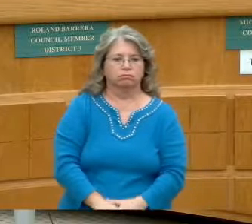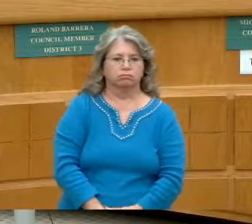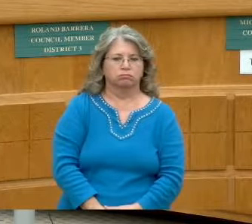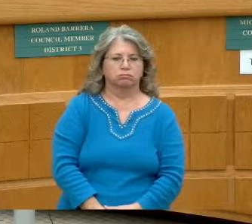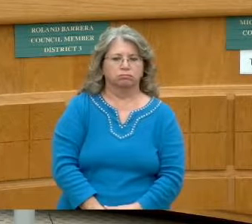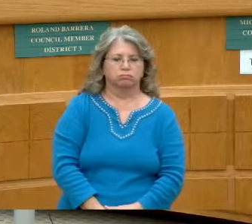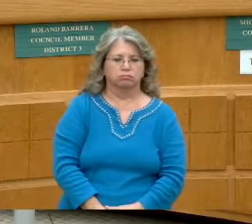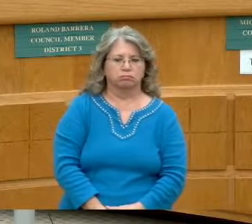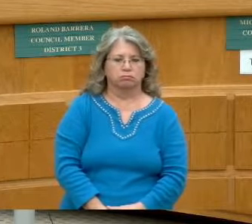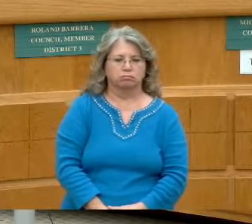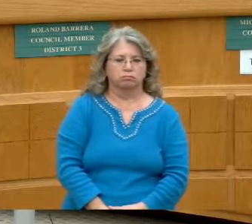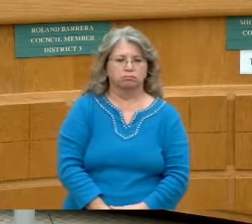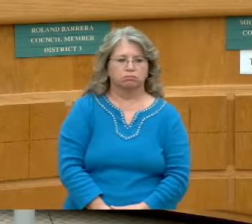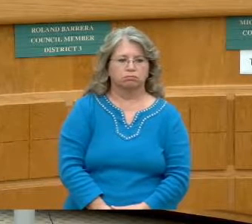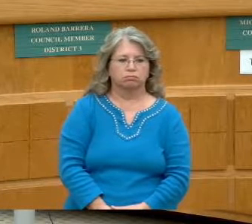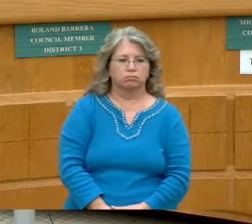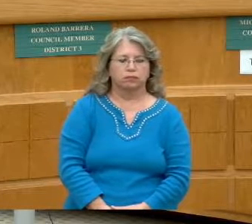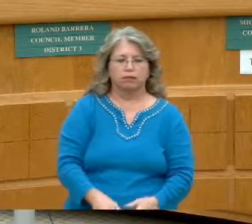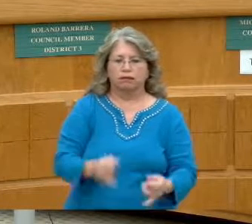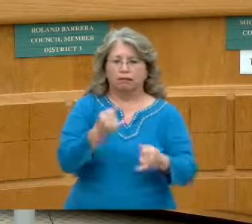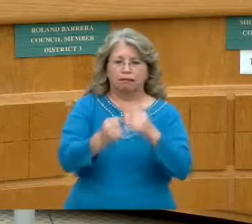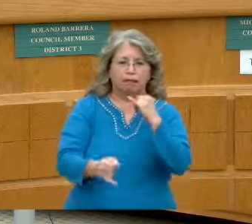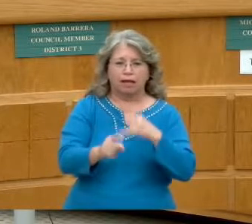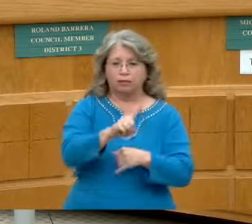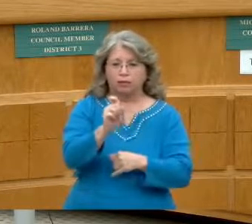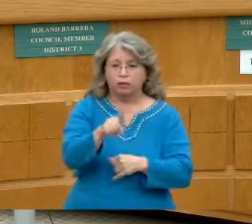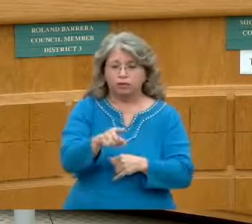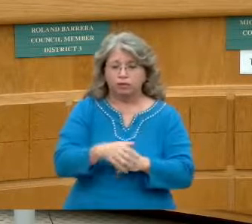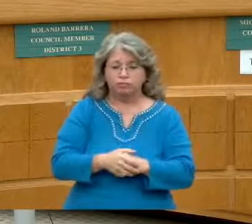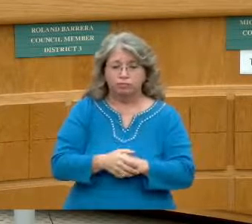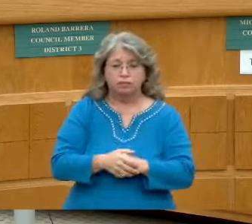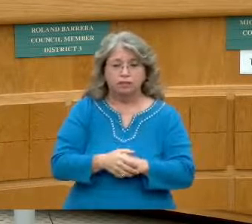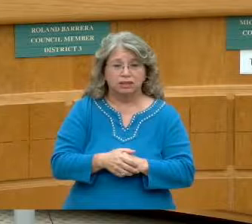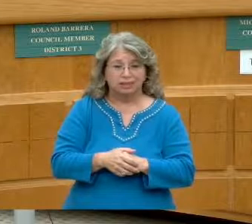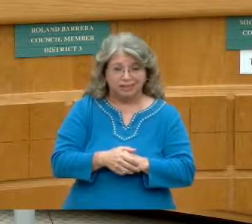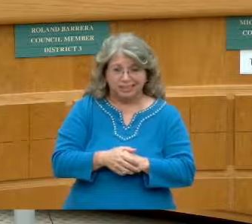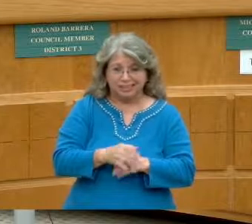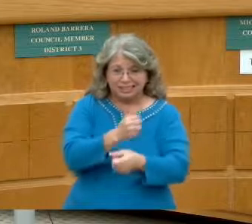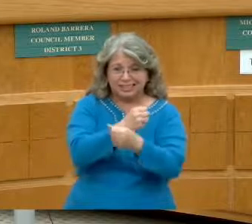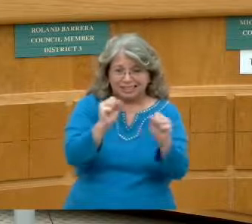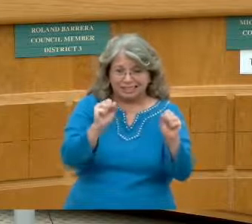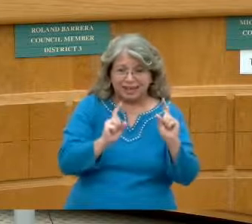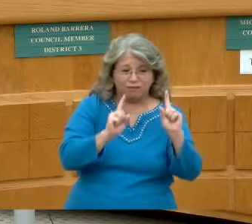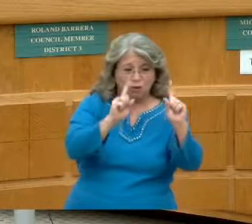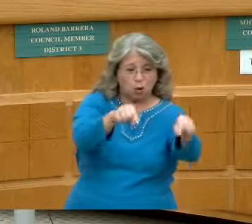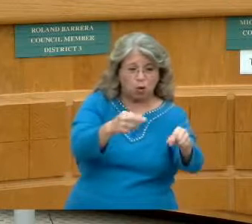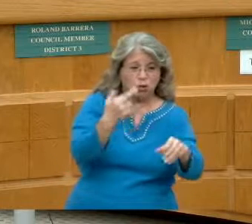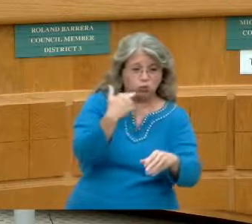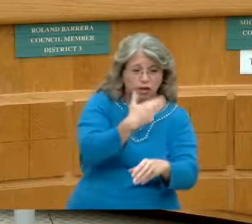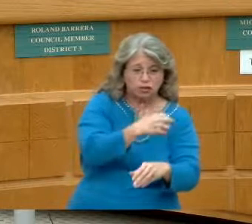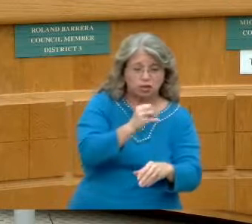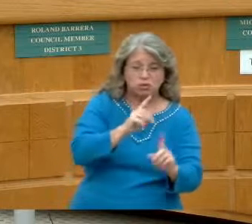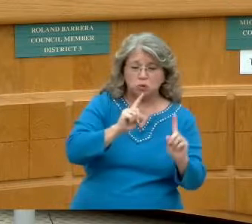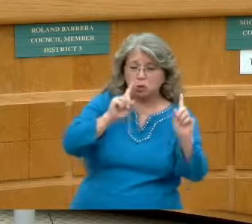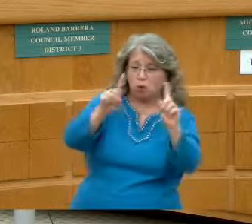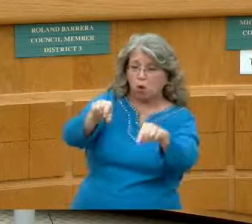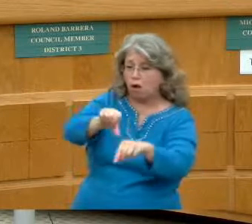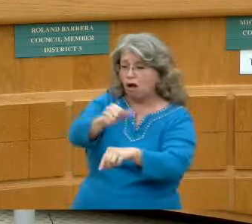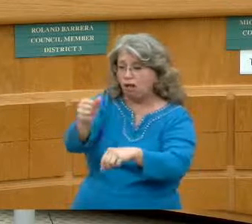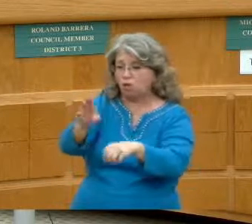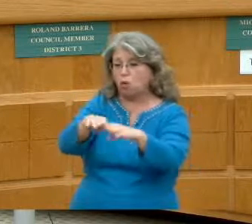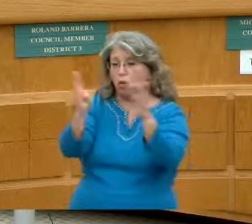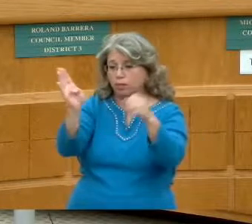en el correo o en los paquetes. And the final question is it safe to go to a restaurant or visit any other business that is